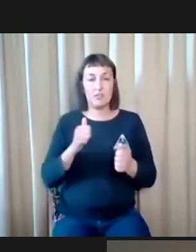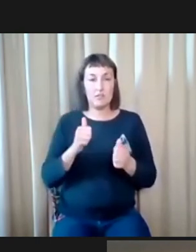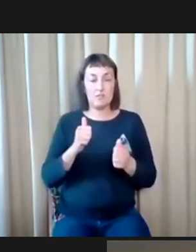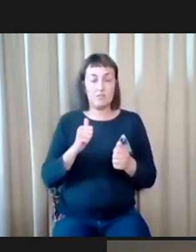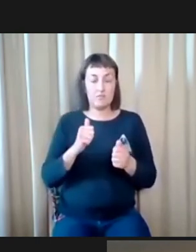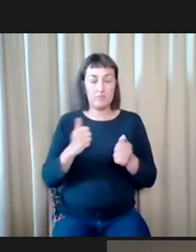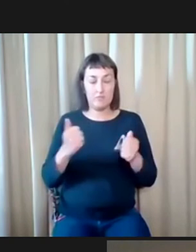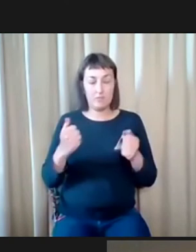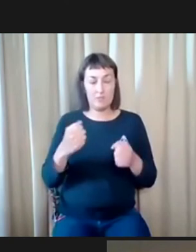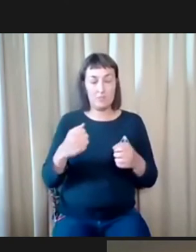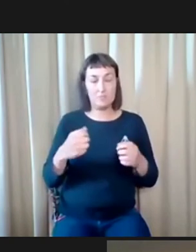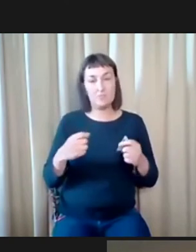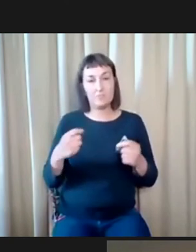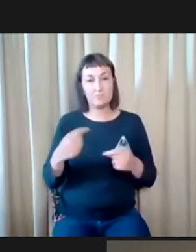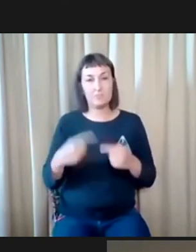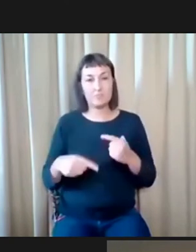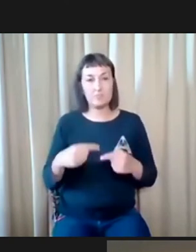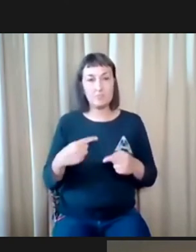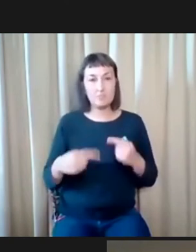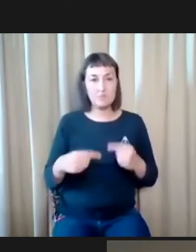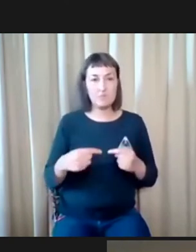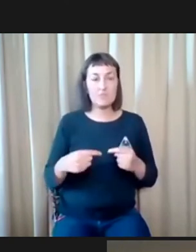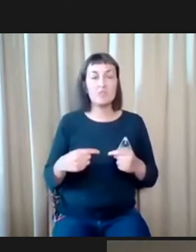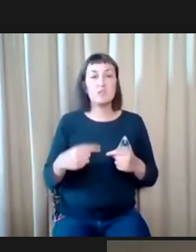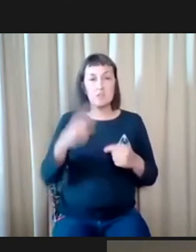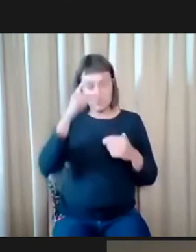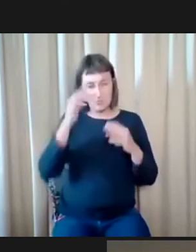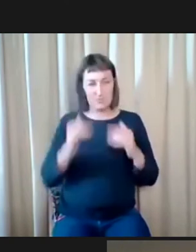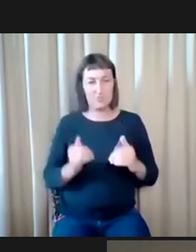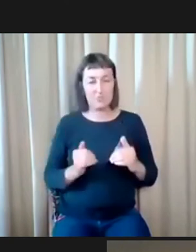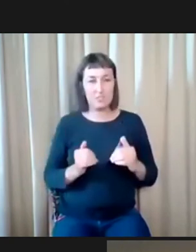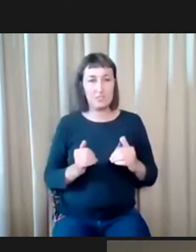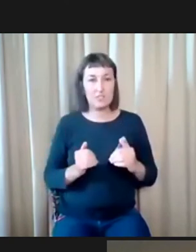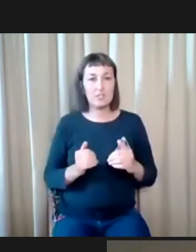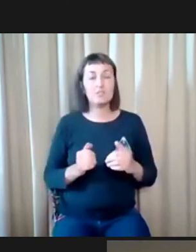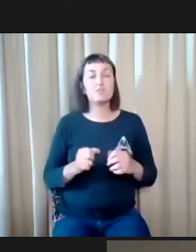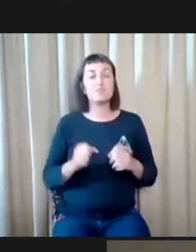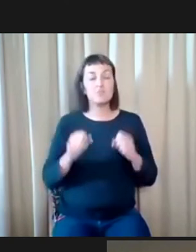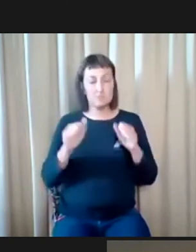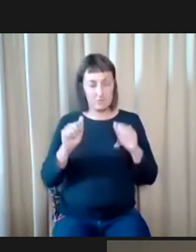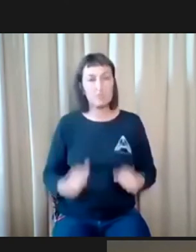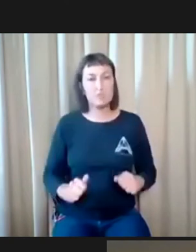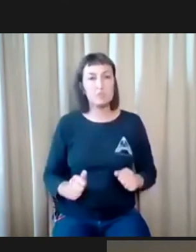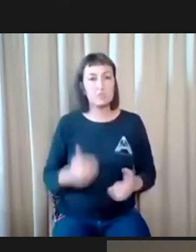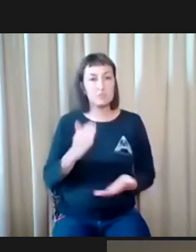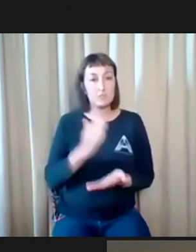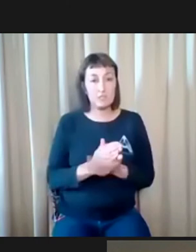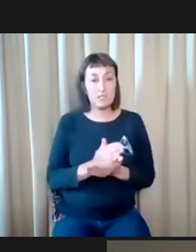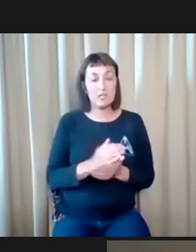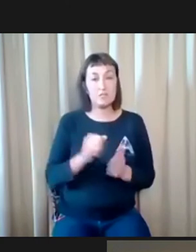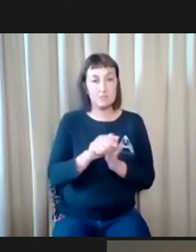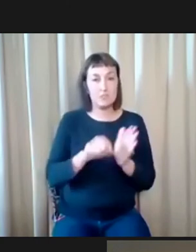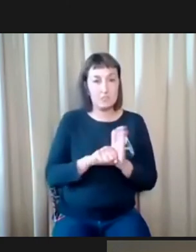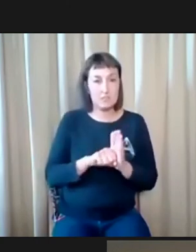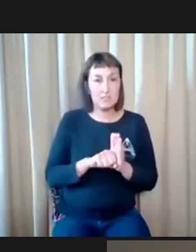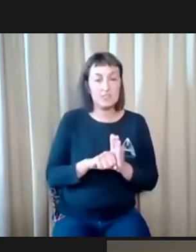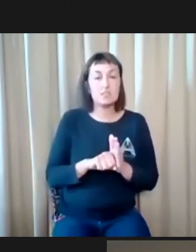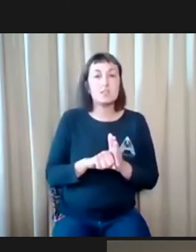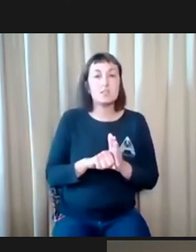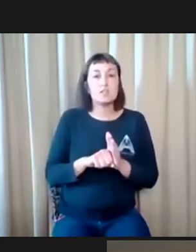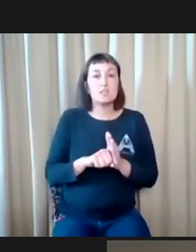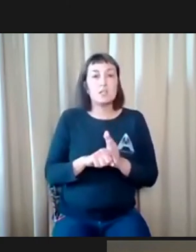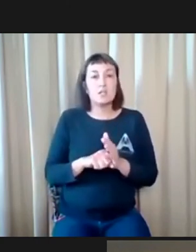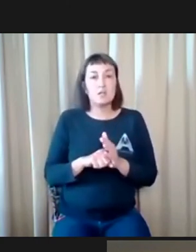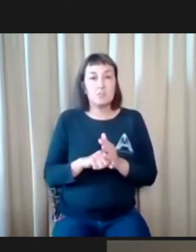state-by-state effort, we do believe that this is a winnable campaign and we can ban it in every state. That said, it does take